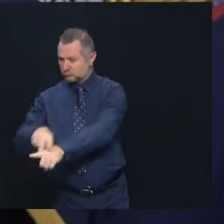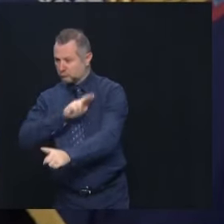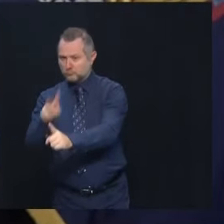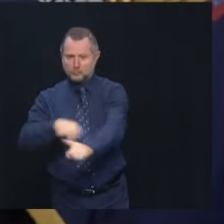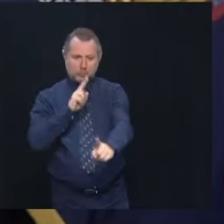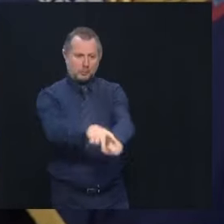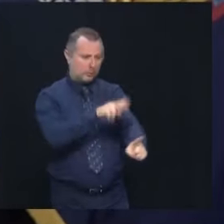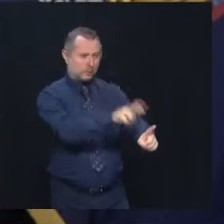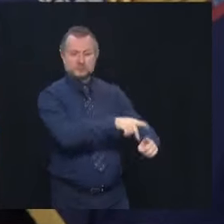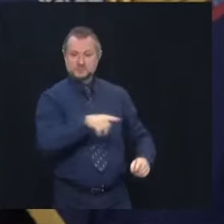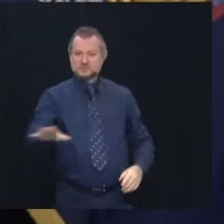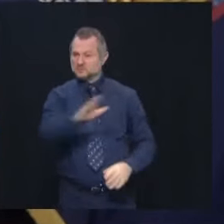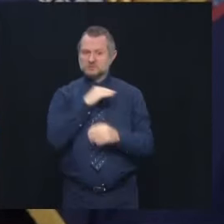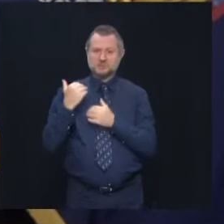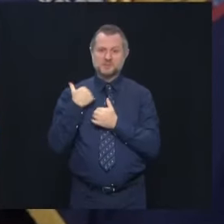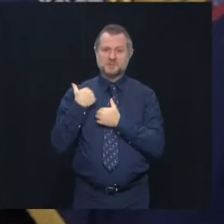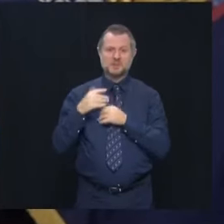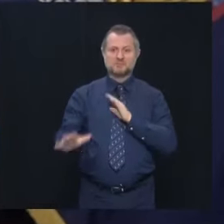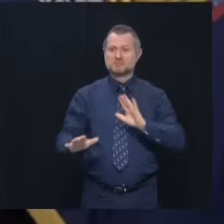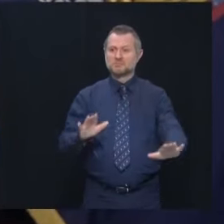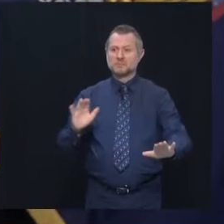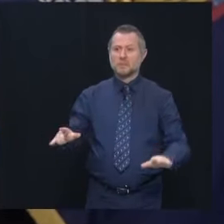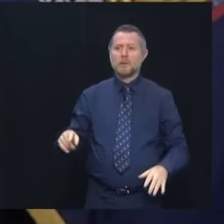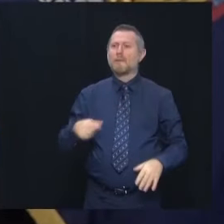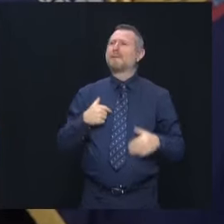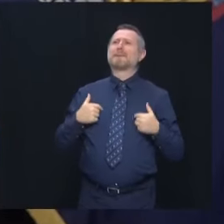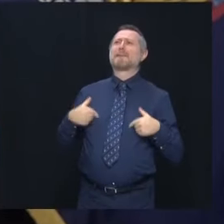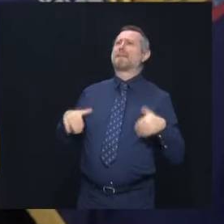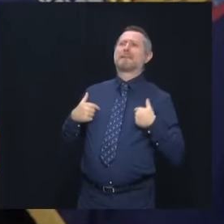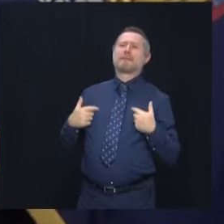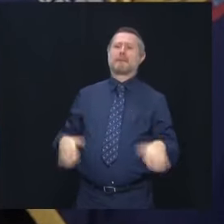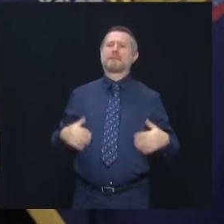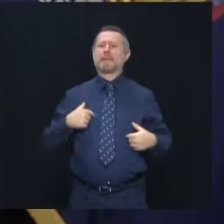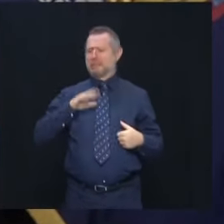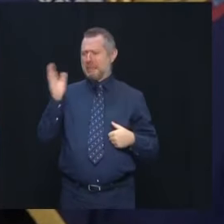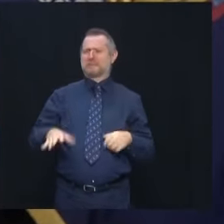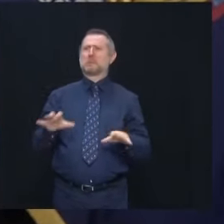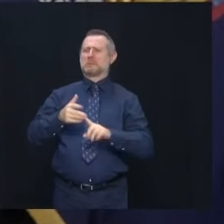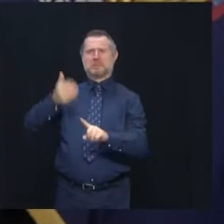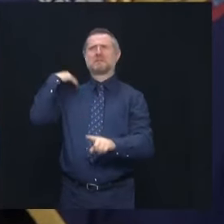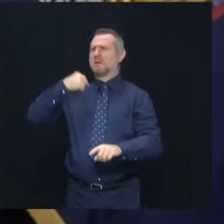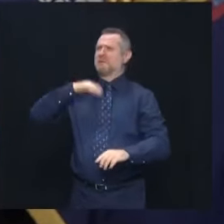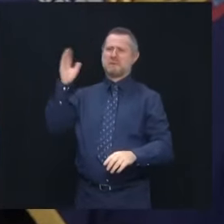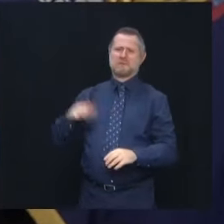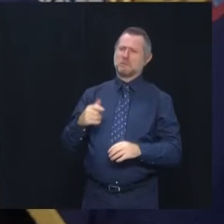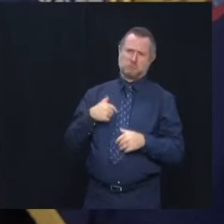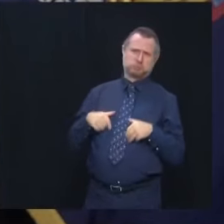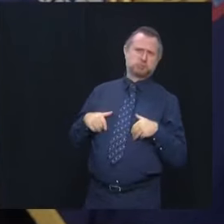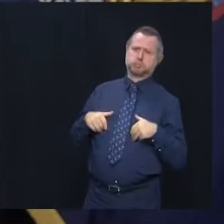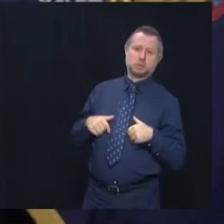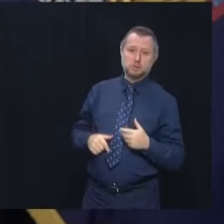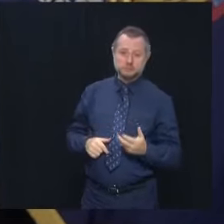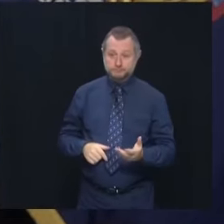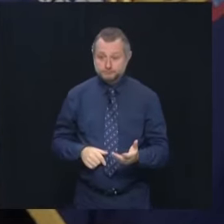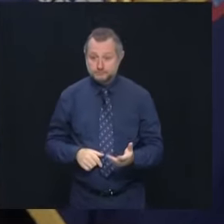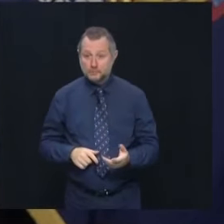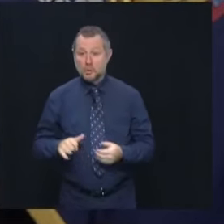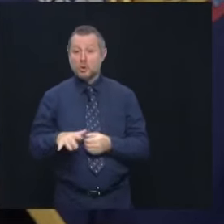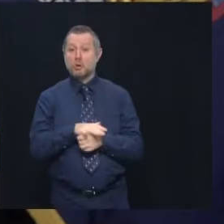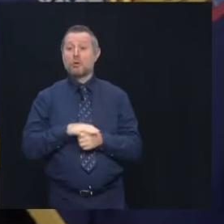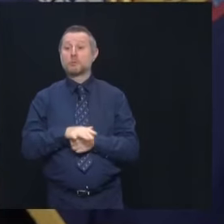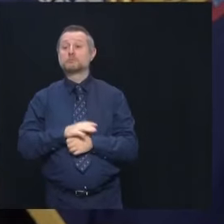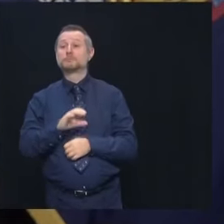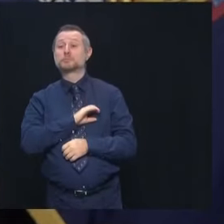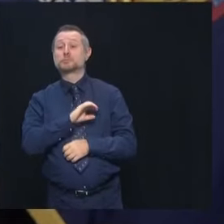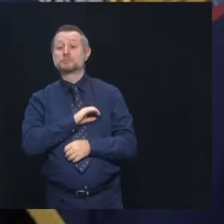job. We've never done this before. It's not what we do. My local police